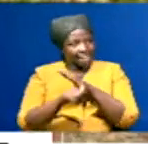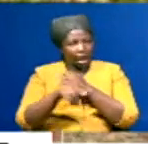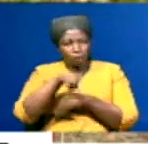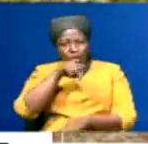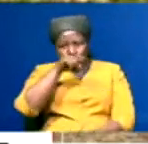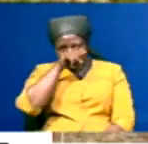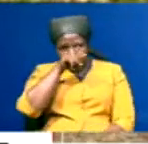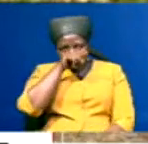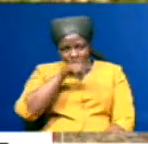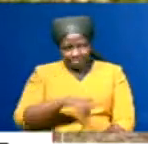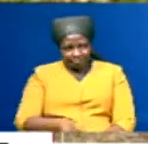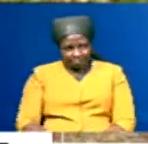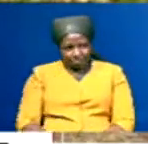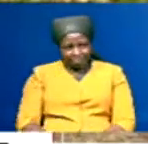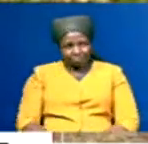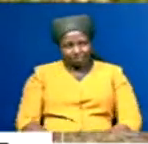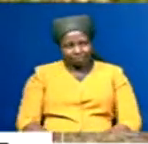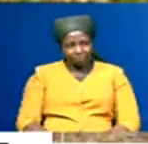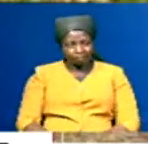And